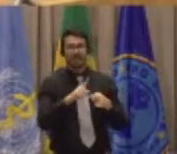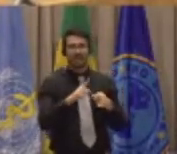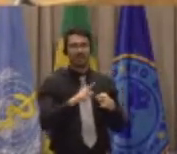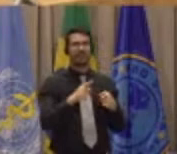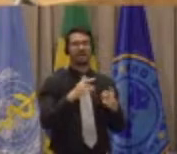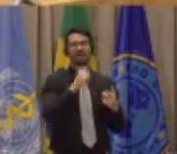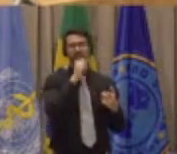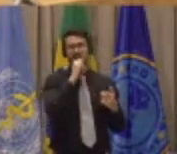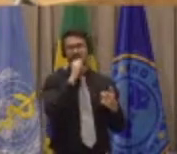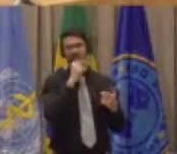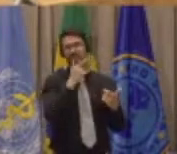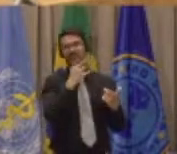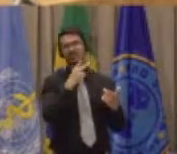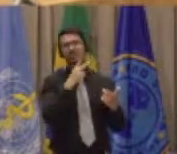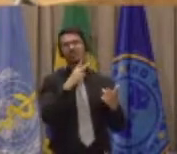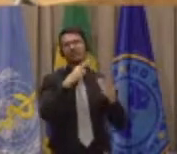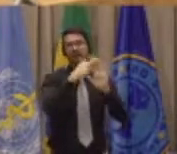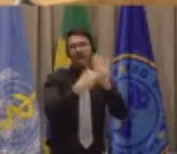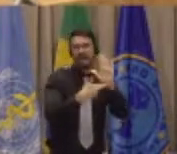to.